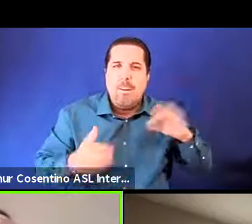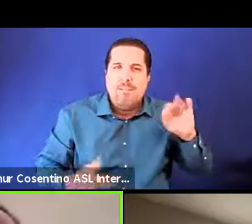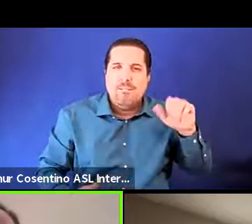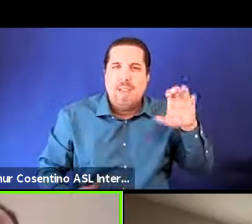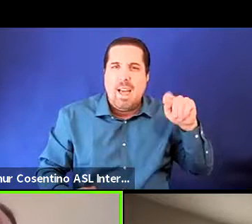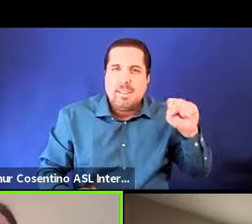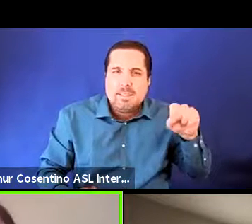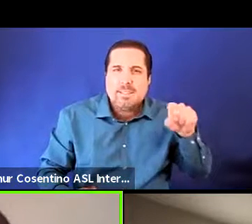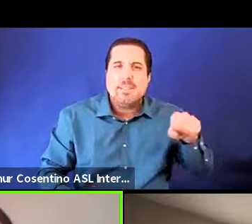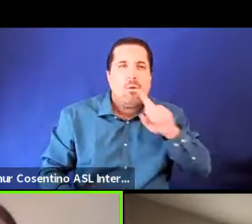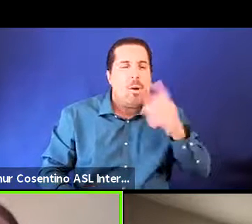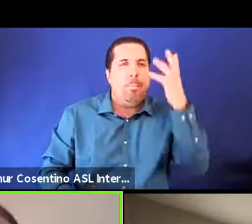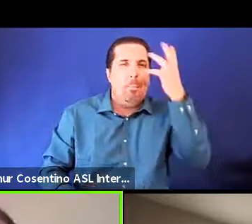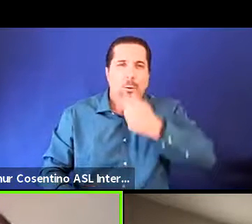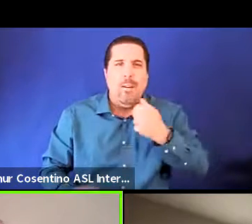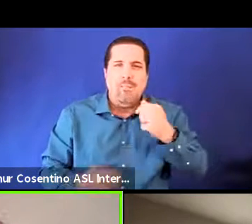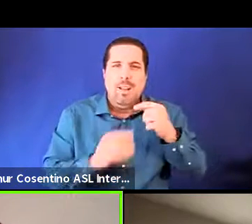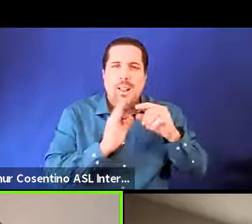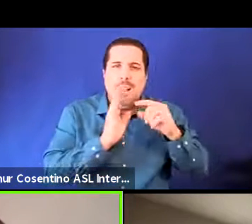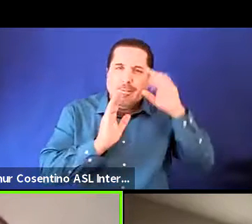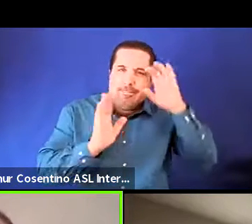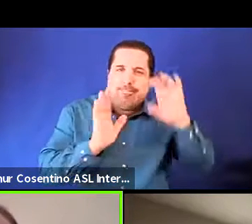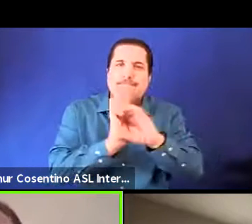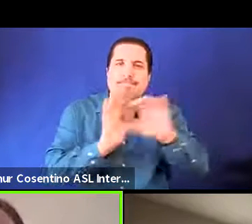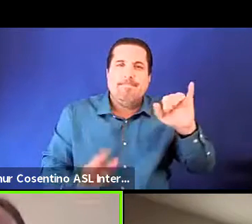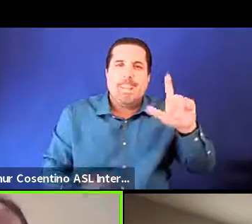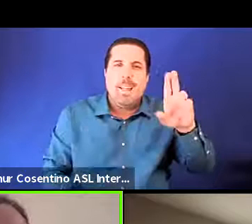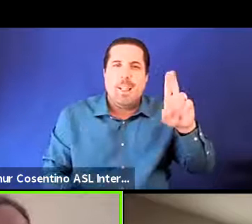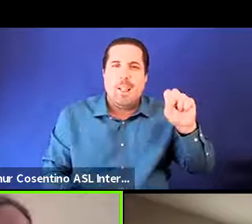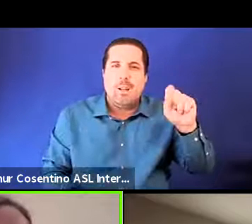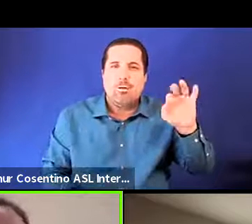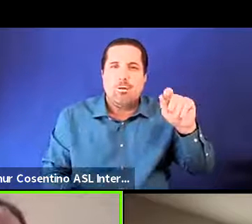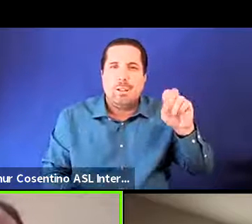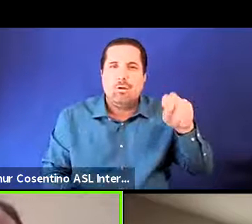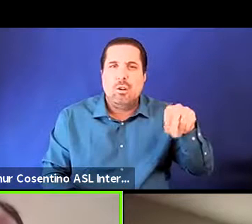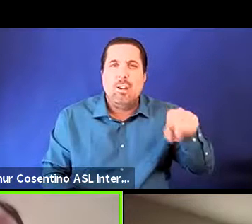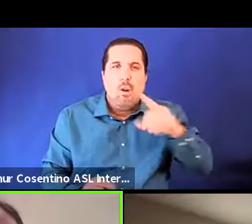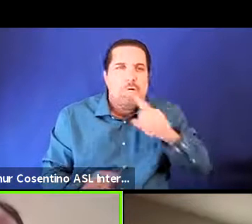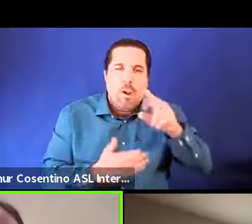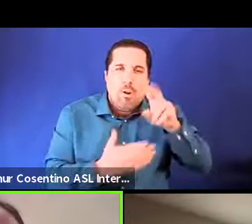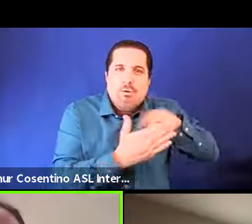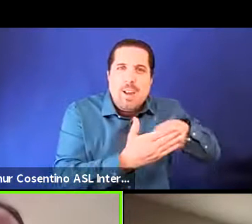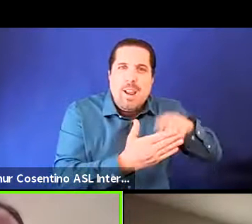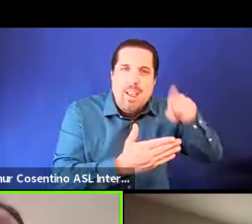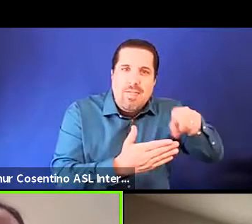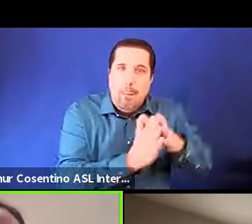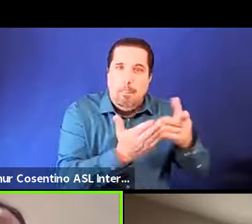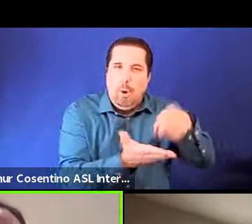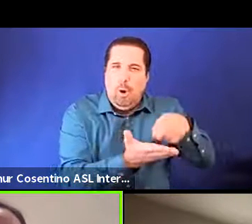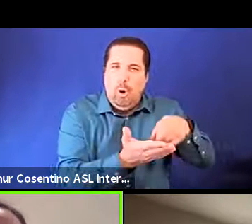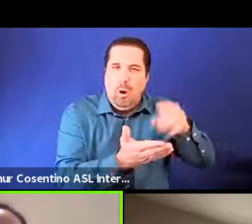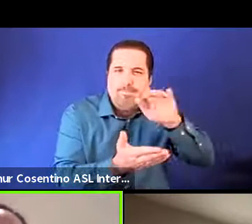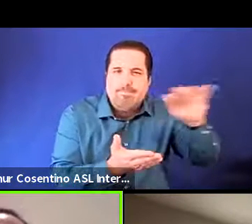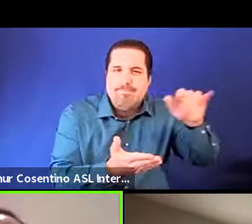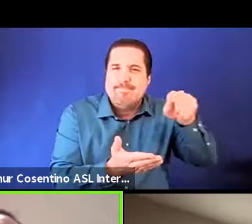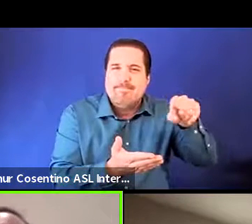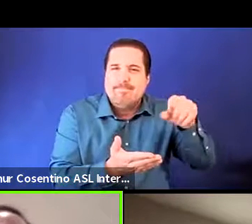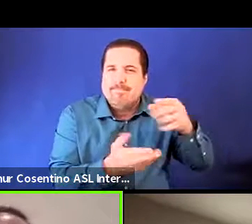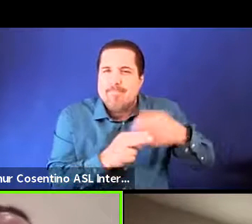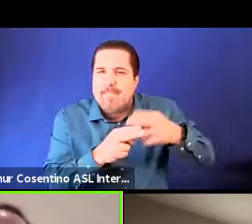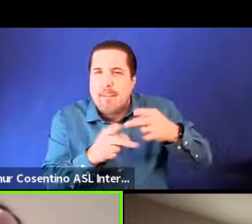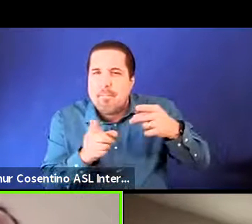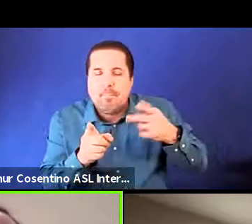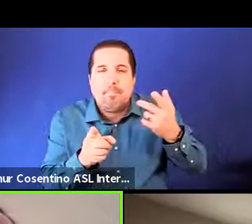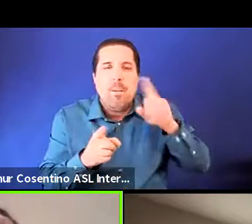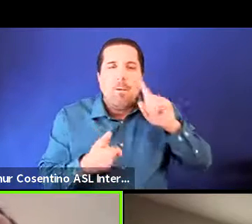it's like really beautiful little illustrations. So I've been reading that book for fun and joy. And so I think, yeah,